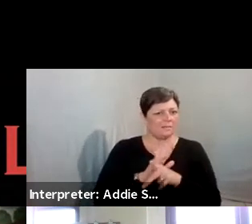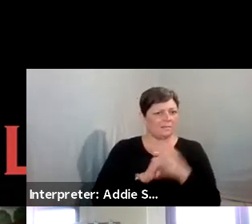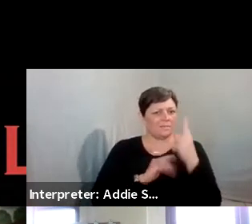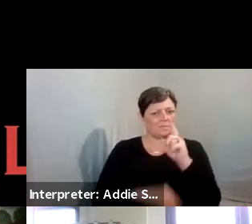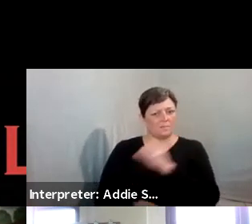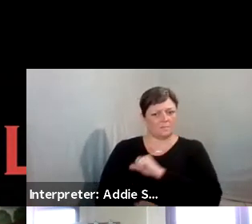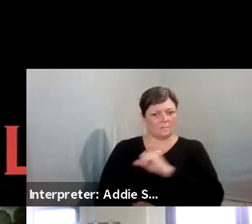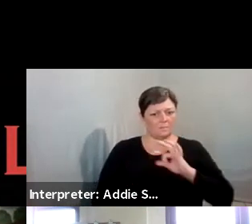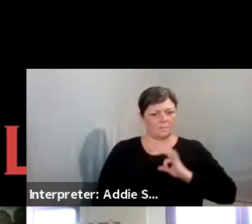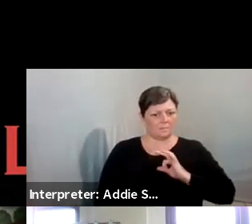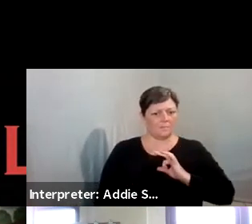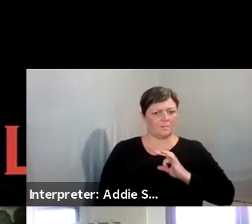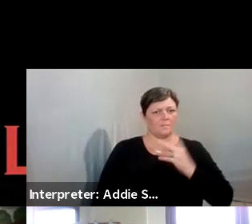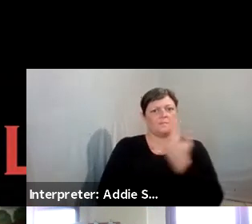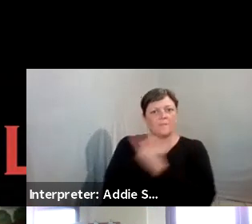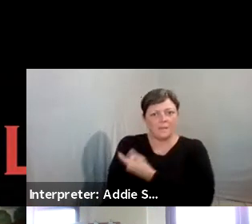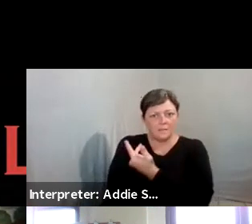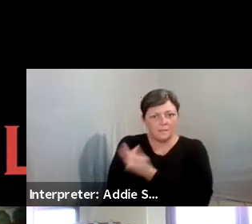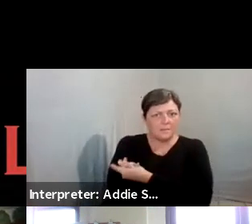staff vaccination?